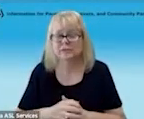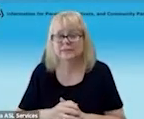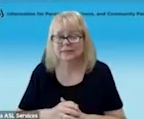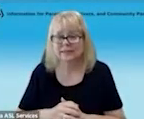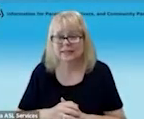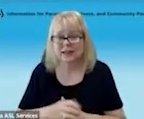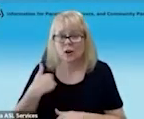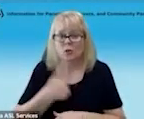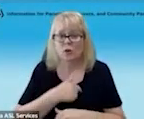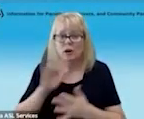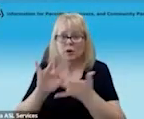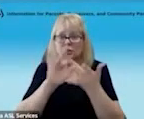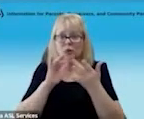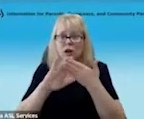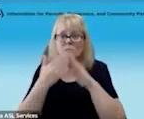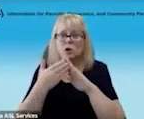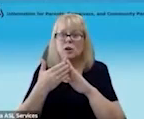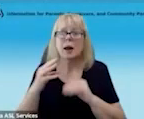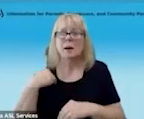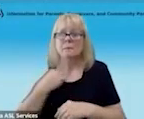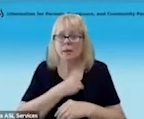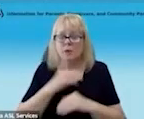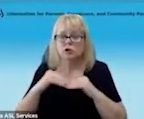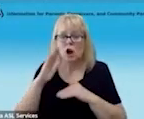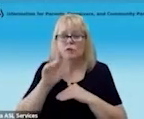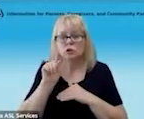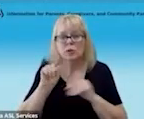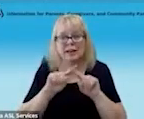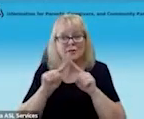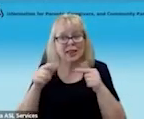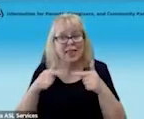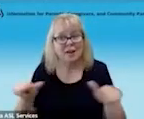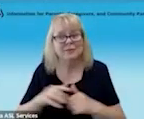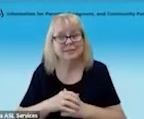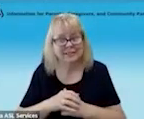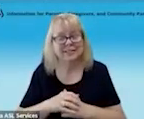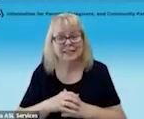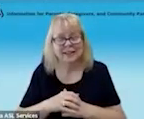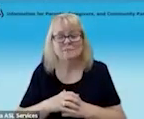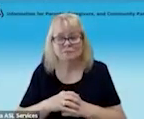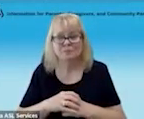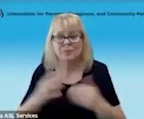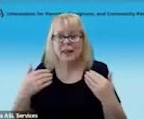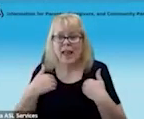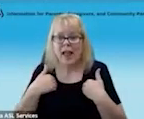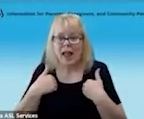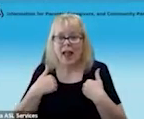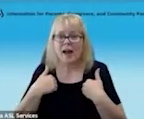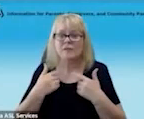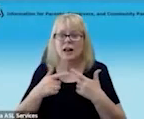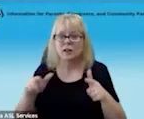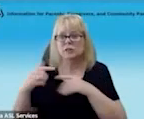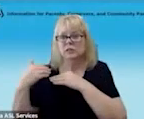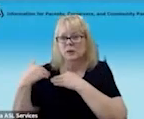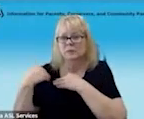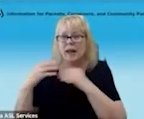appointment and case management, and also the dissemination of the COVID-19 information and resources.